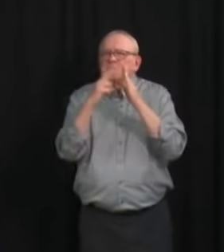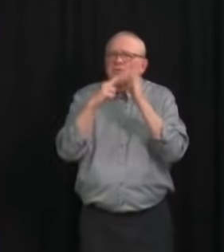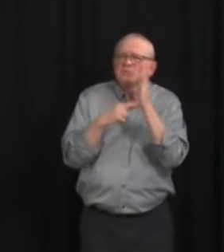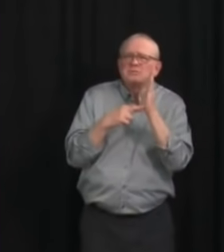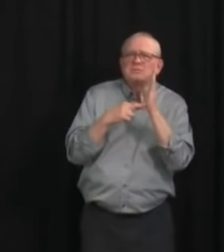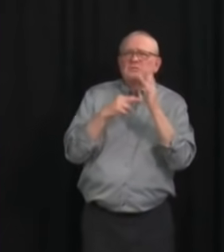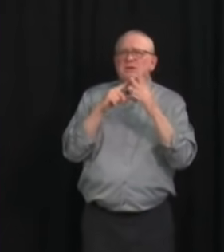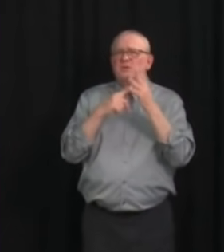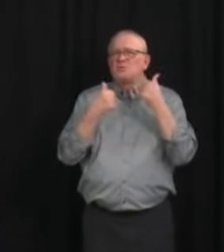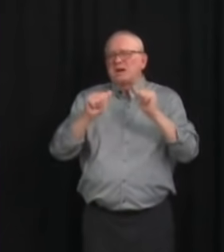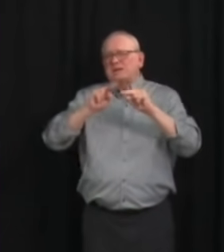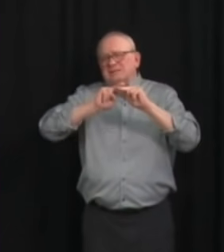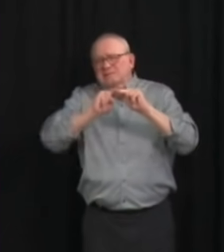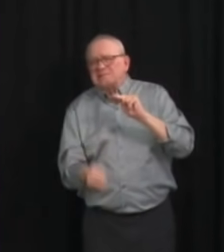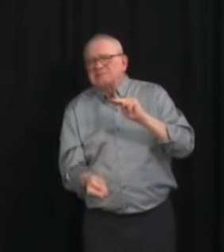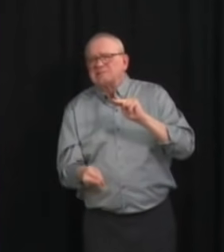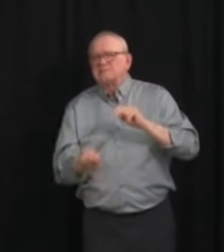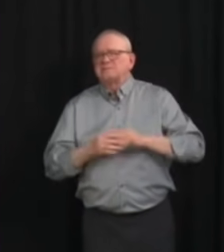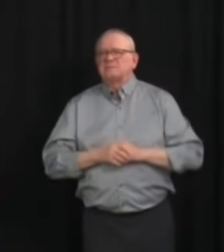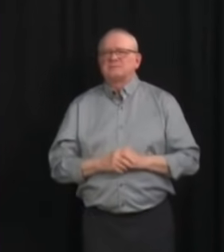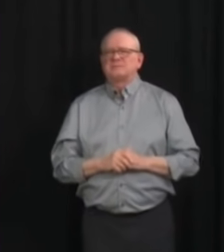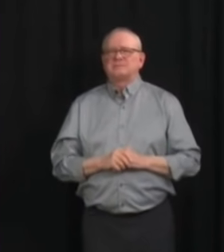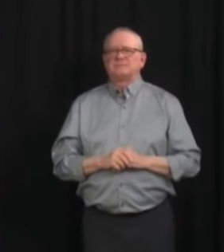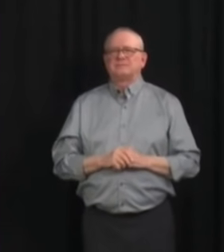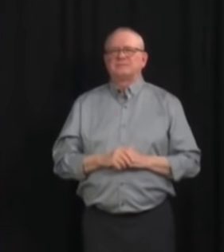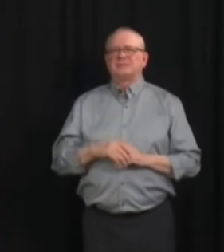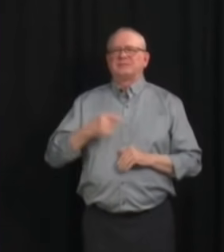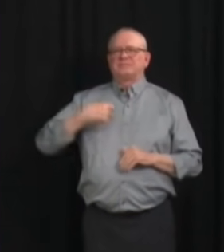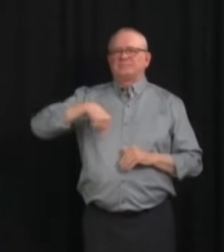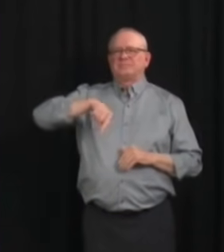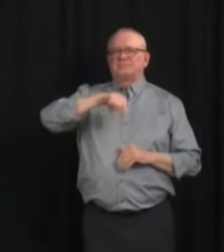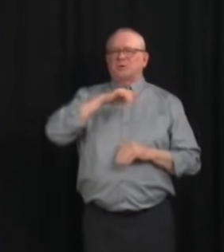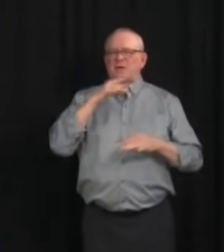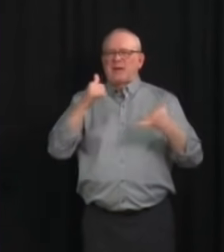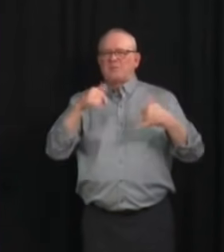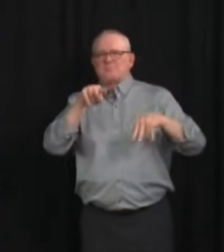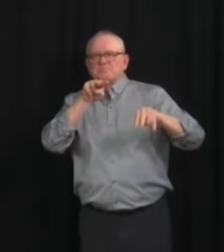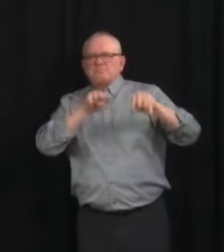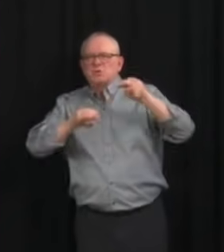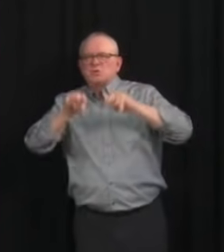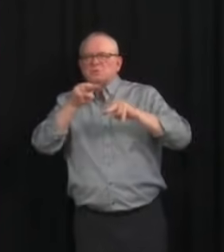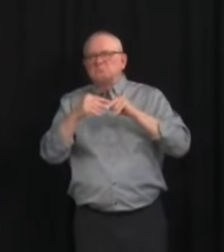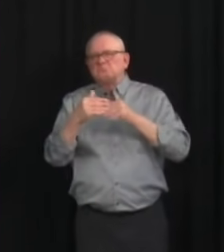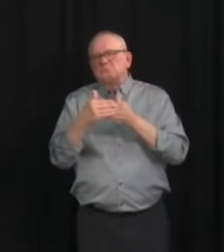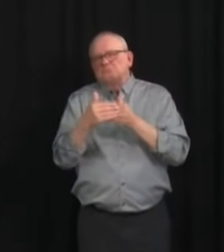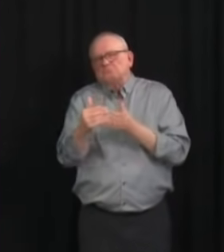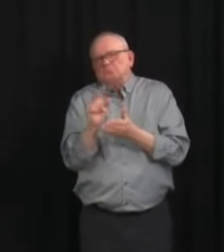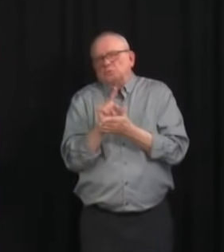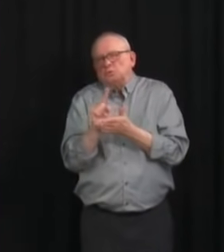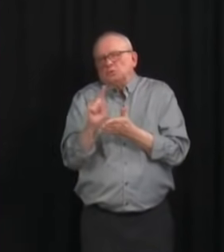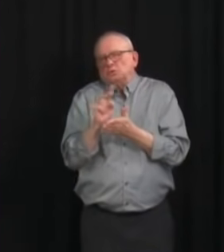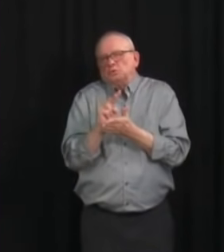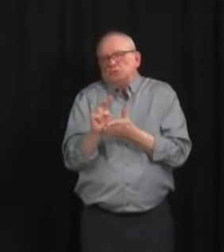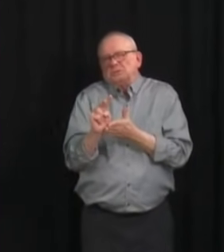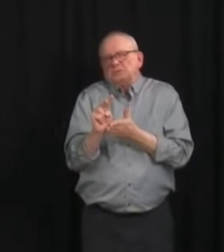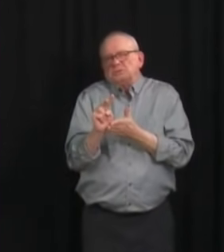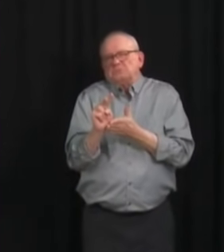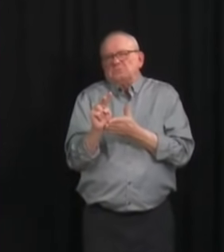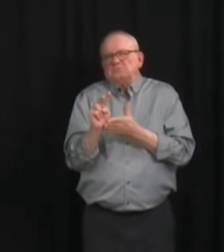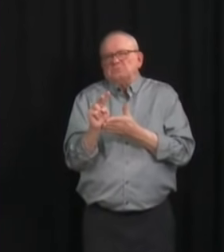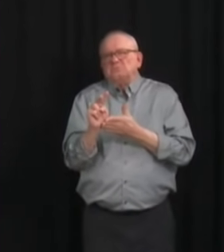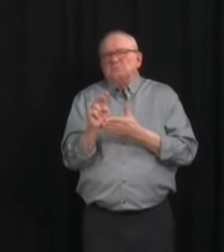over the course of the next week, because it would typically take 2 to 3 weeks for us to see a result from